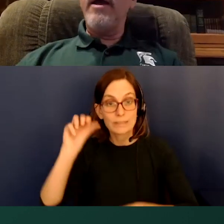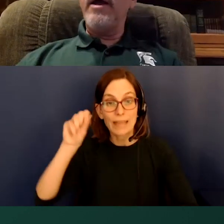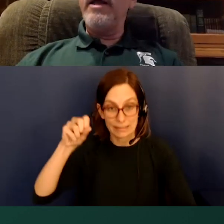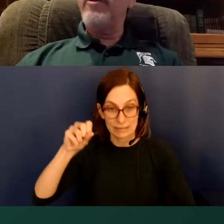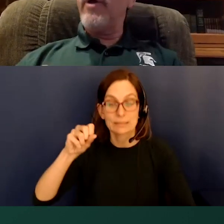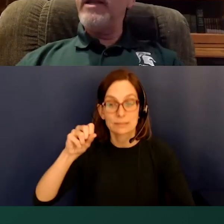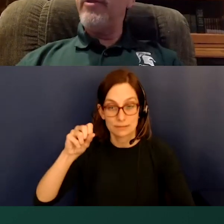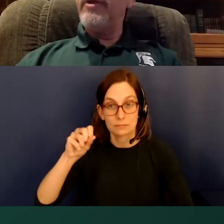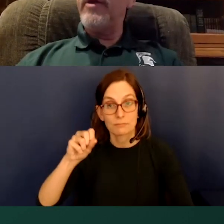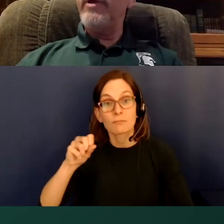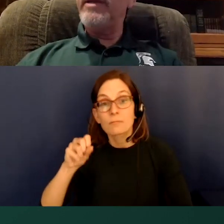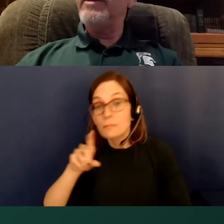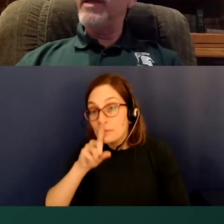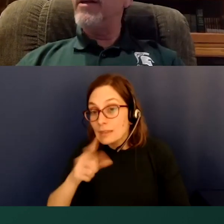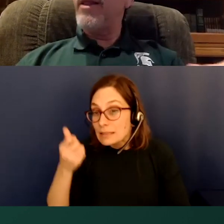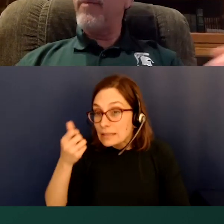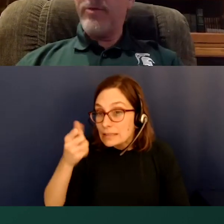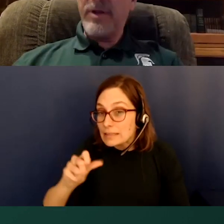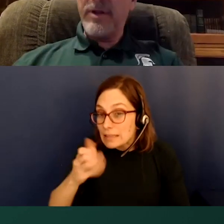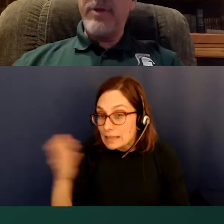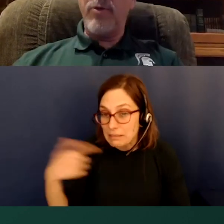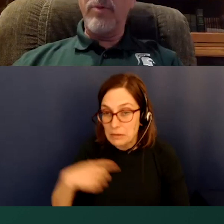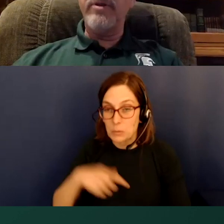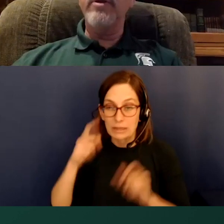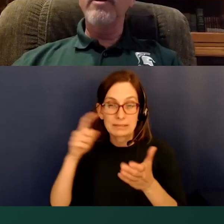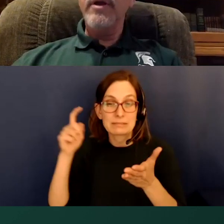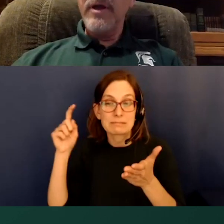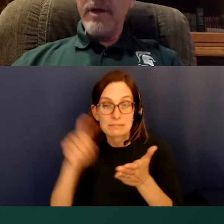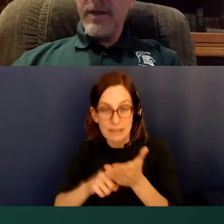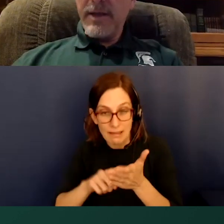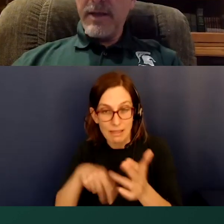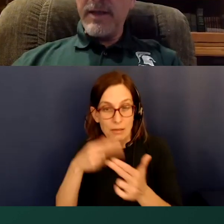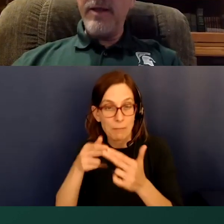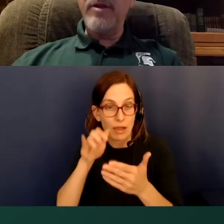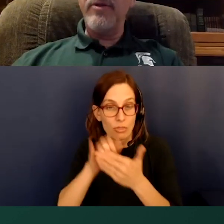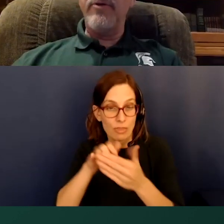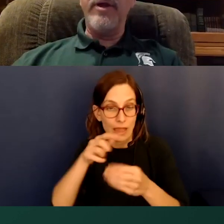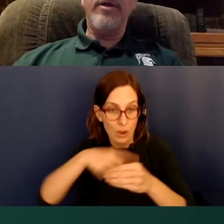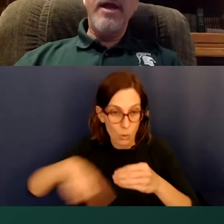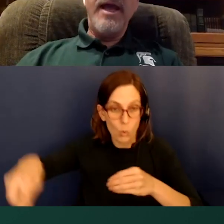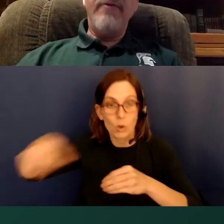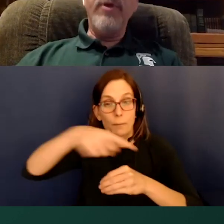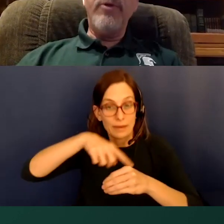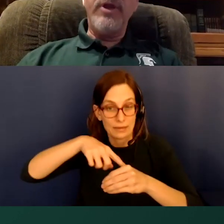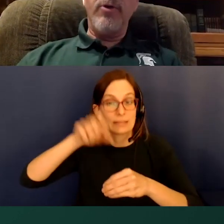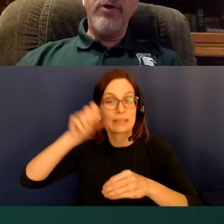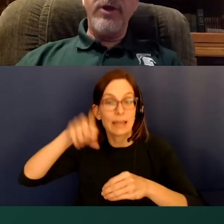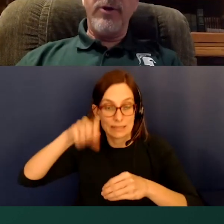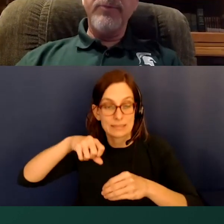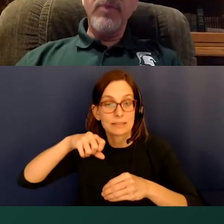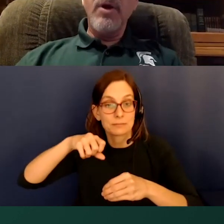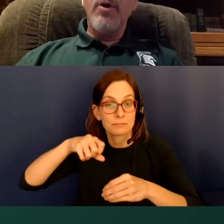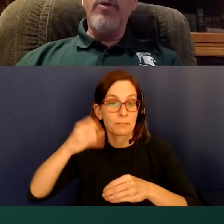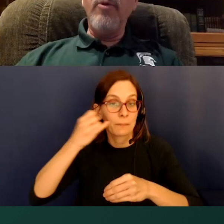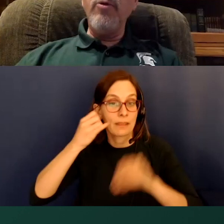Then, is there anything that we can tell about this elliptic orbit? Yes, there is. If we put the Earth